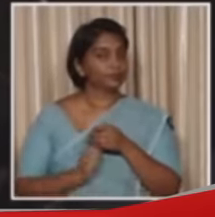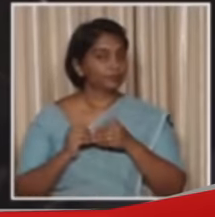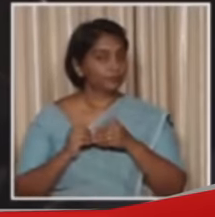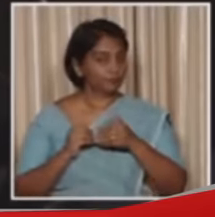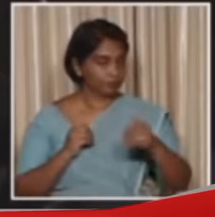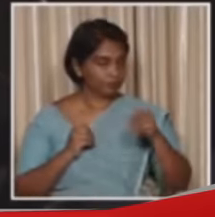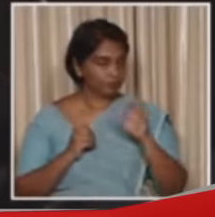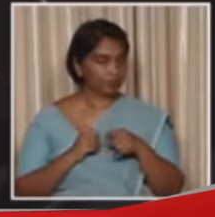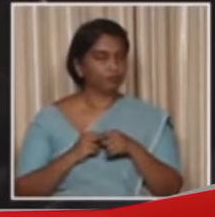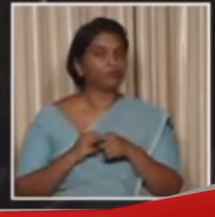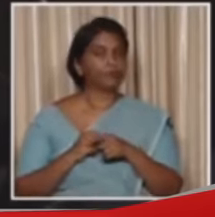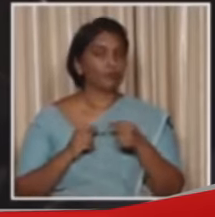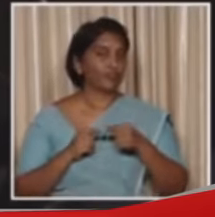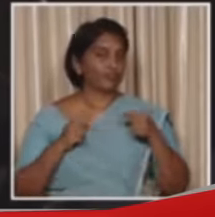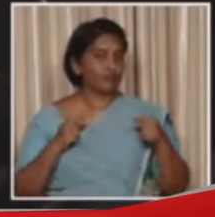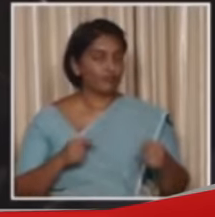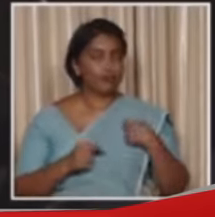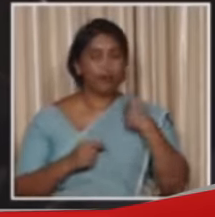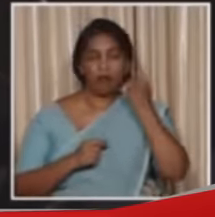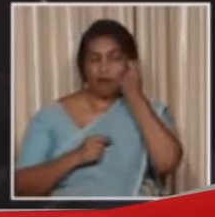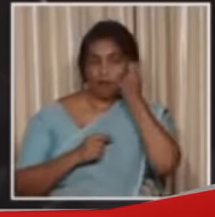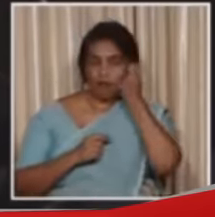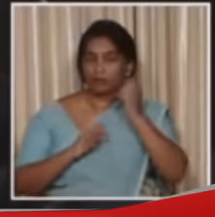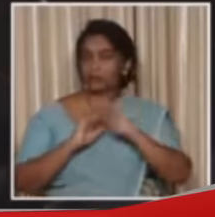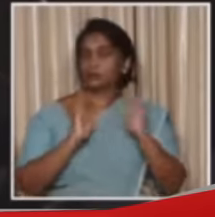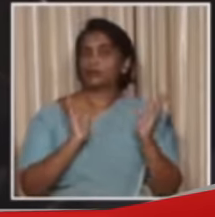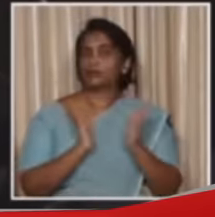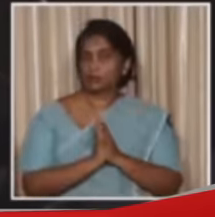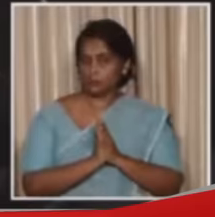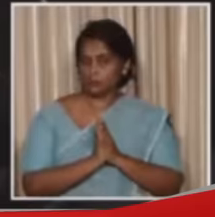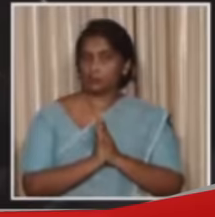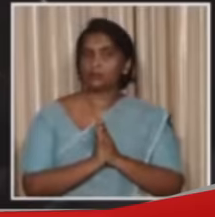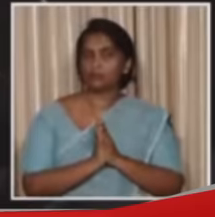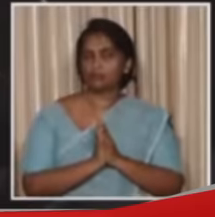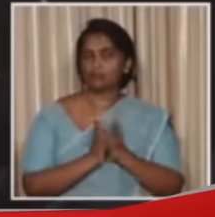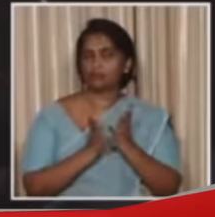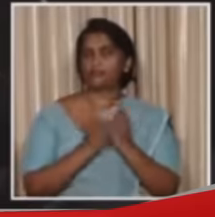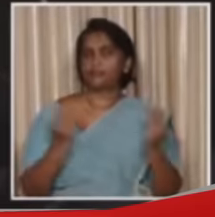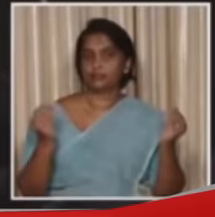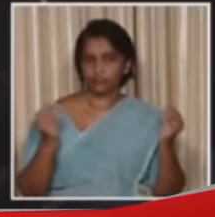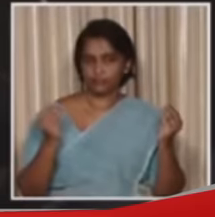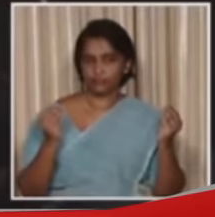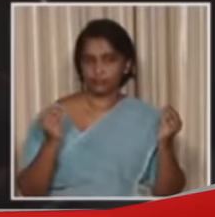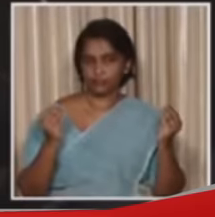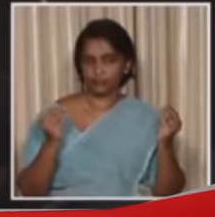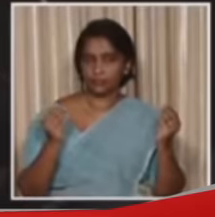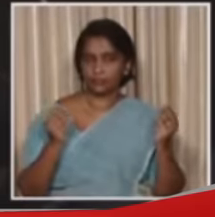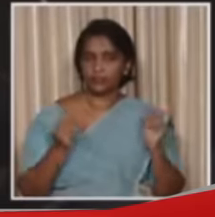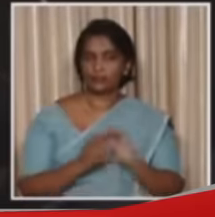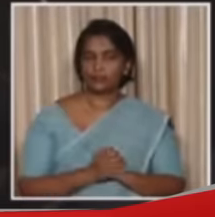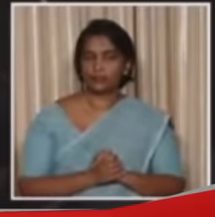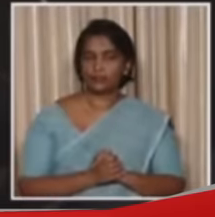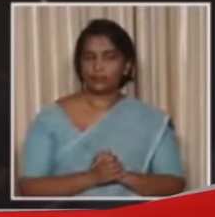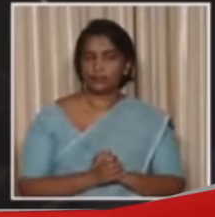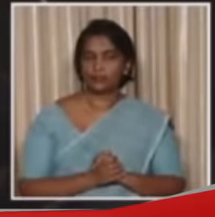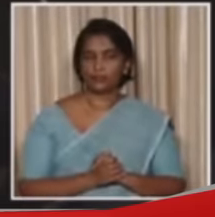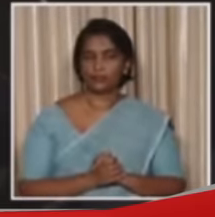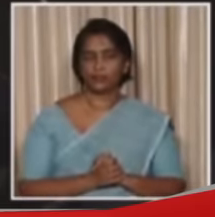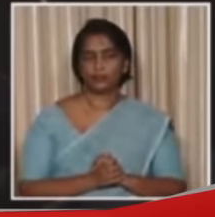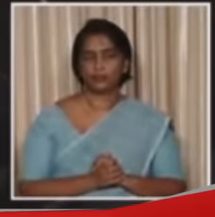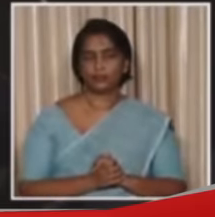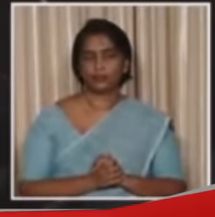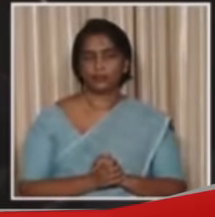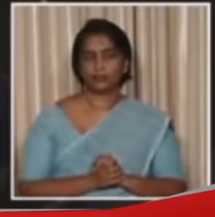very soon against this government, right? So the president has failed to build any kind